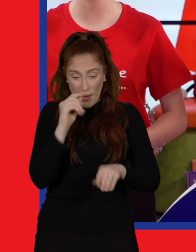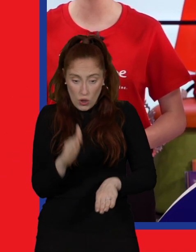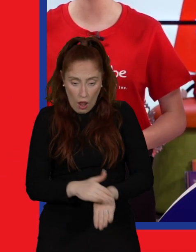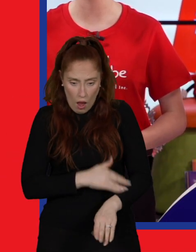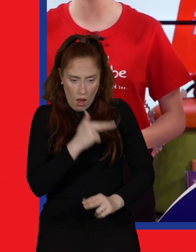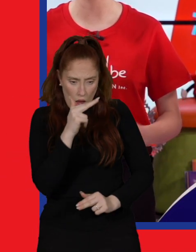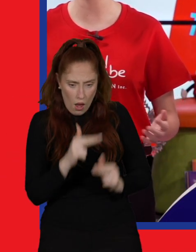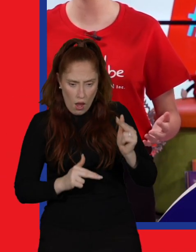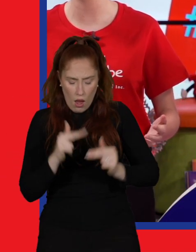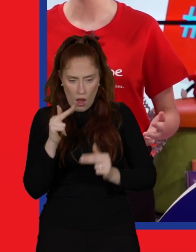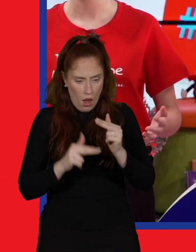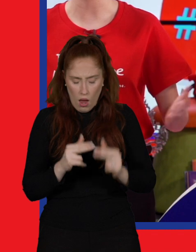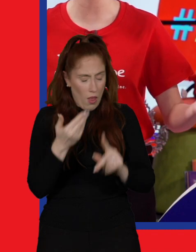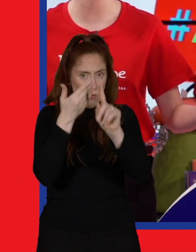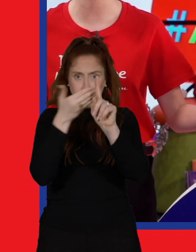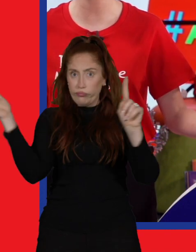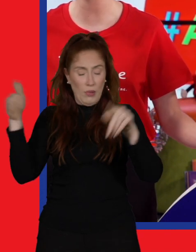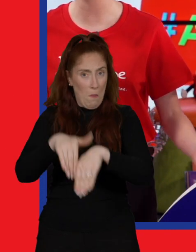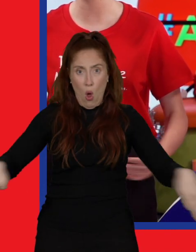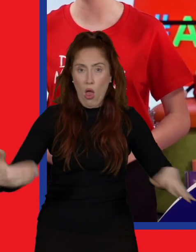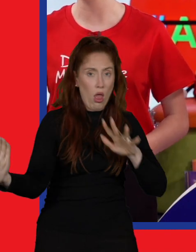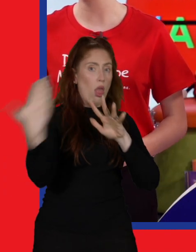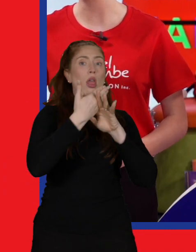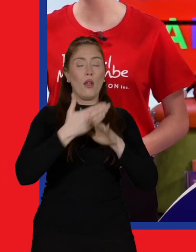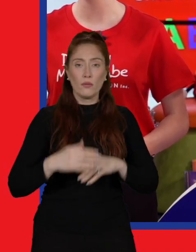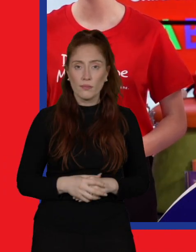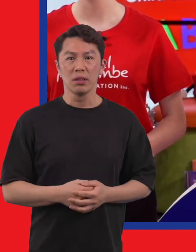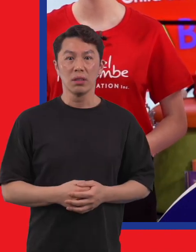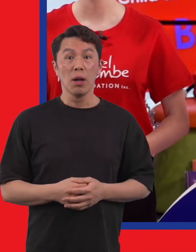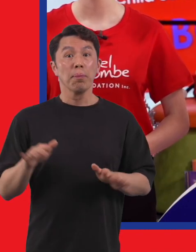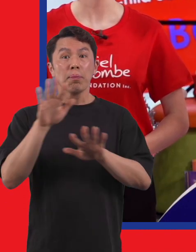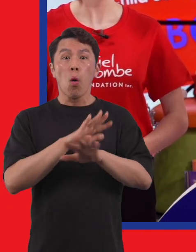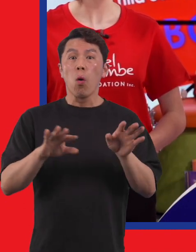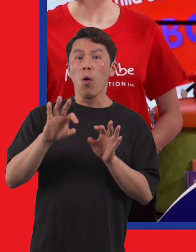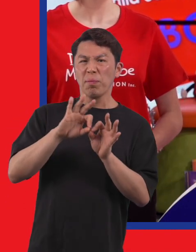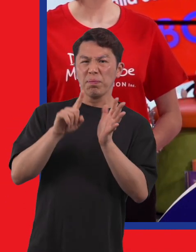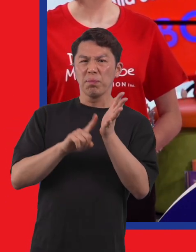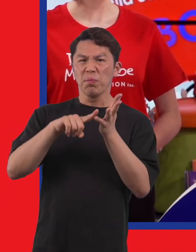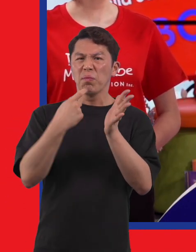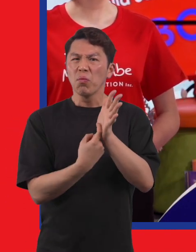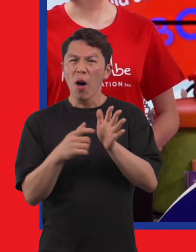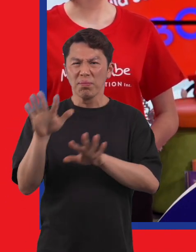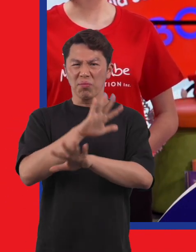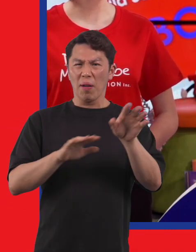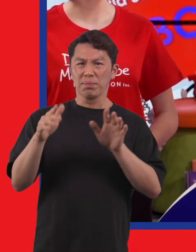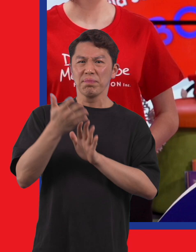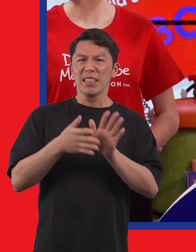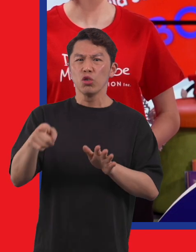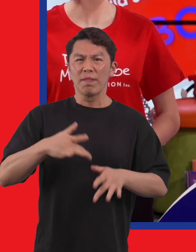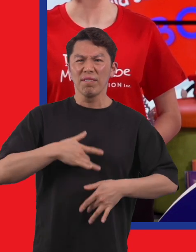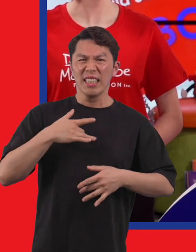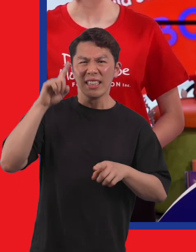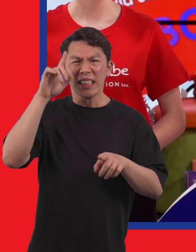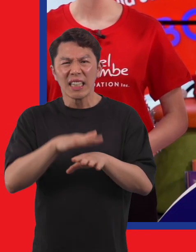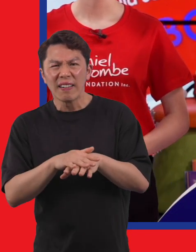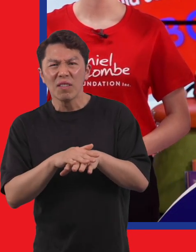begin being blurred quite slowly, then escalate quickly into being crossed. Boundaries are being blurred when someone is trying to